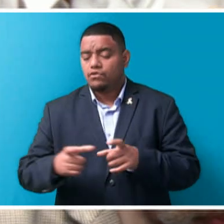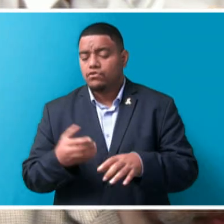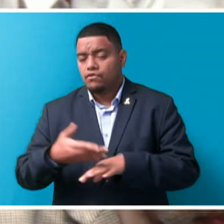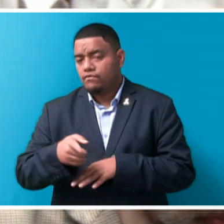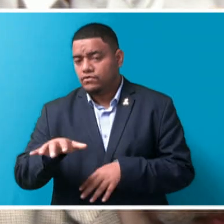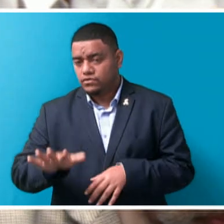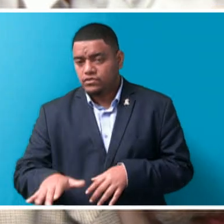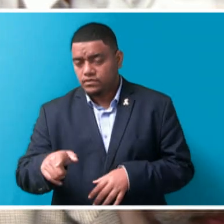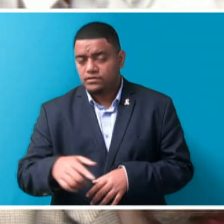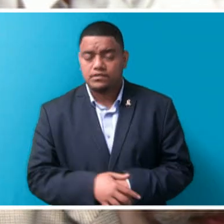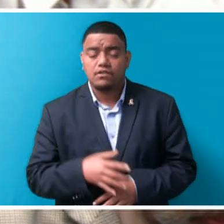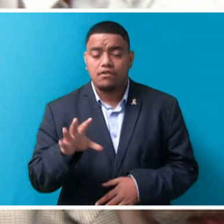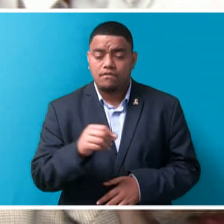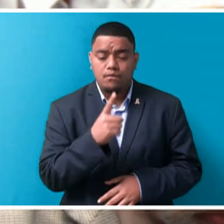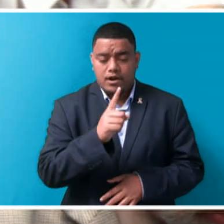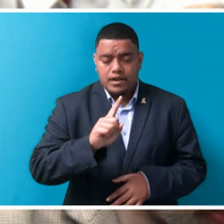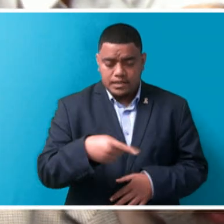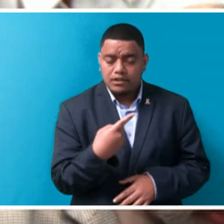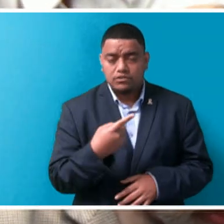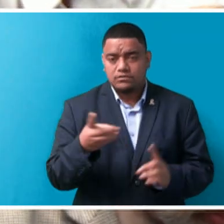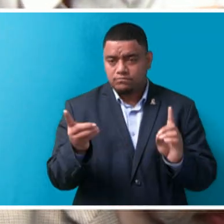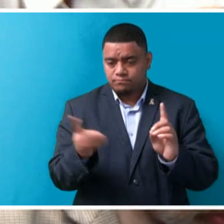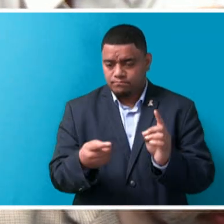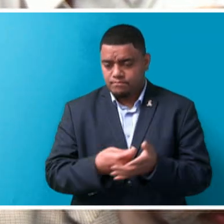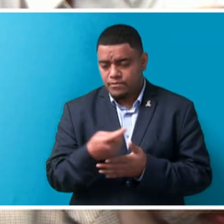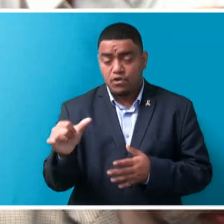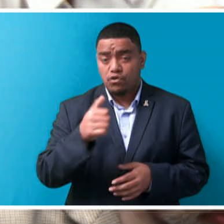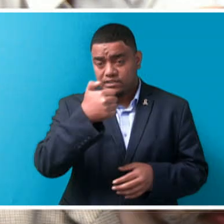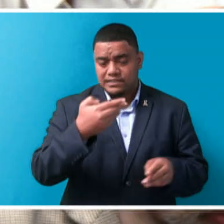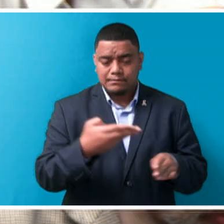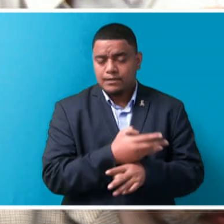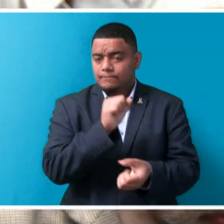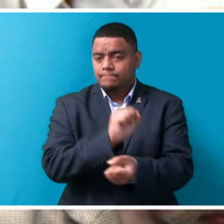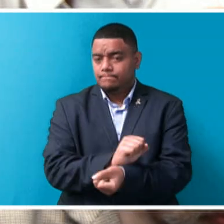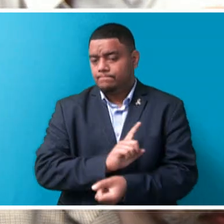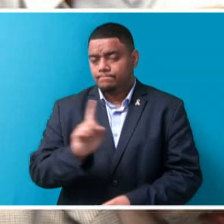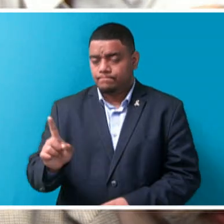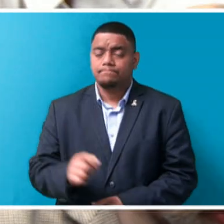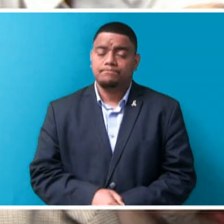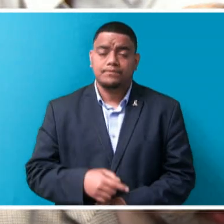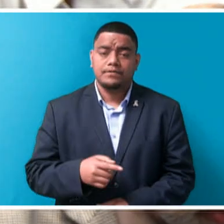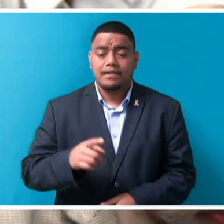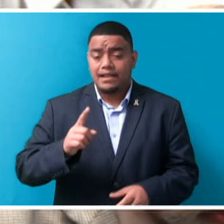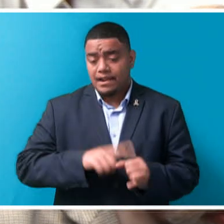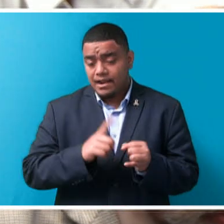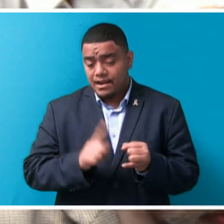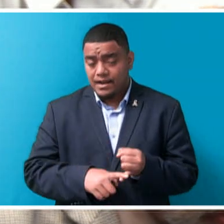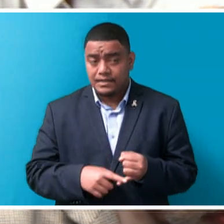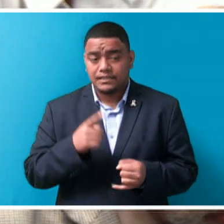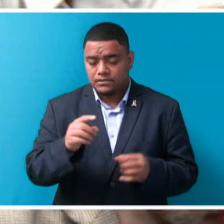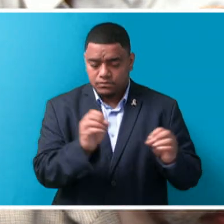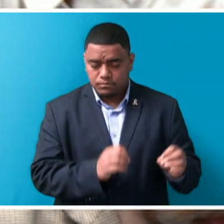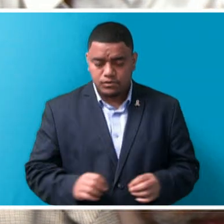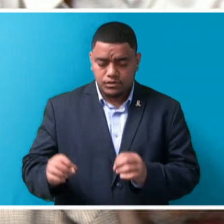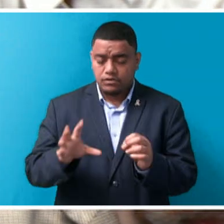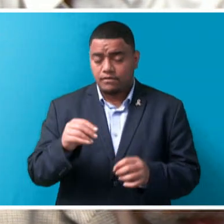carrying penalties of up to $1,000 or 6 months imprisonment or both. Finally, Mr. Speaker, sir, the operationalization